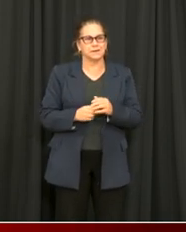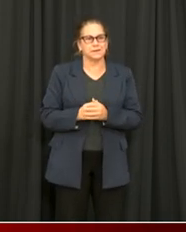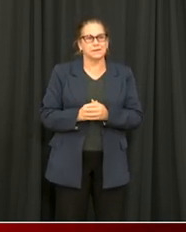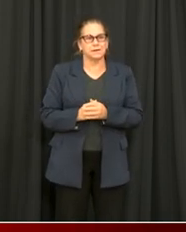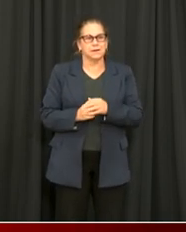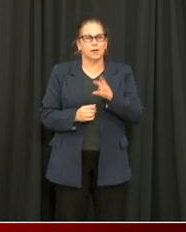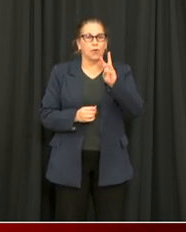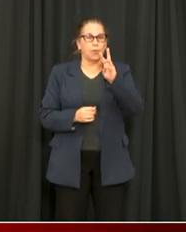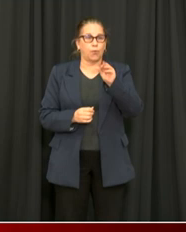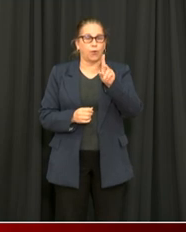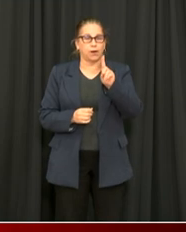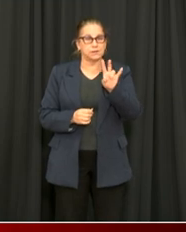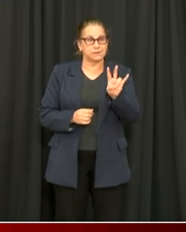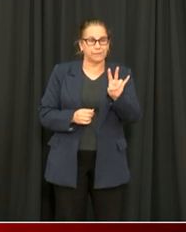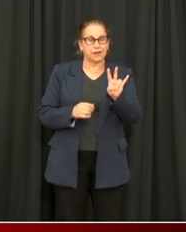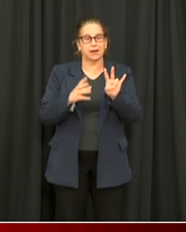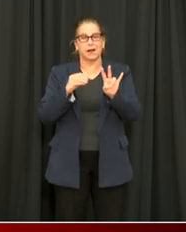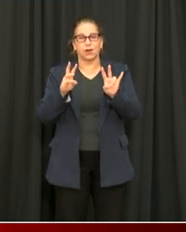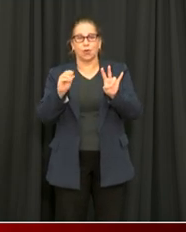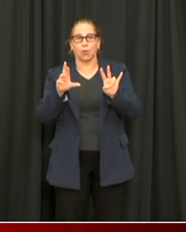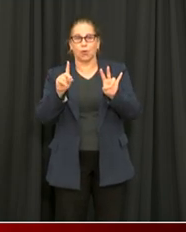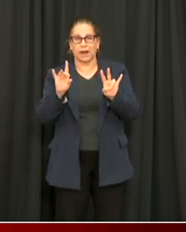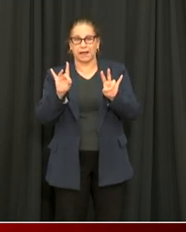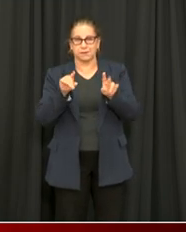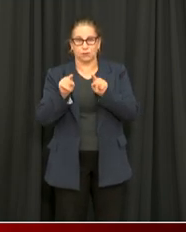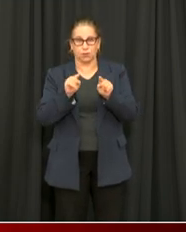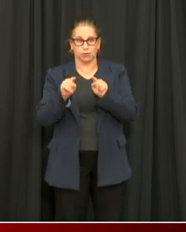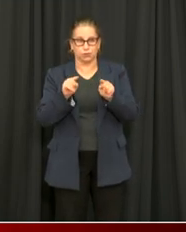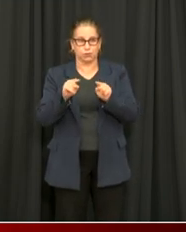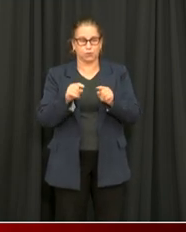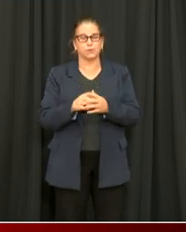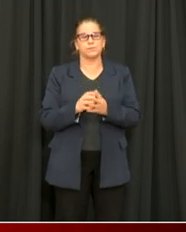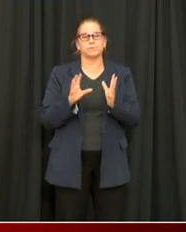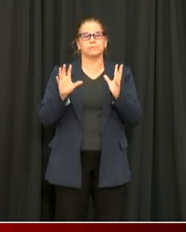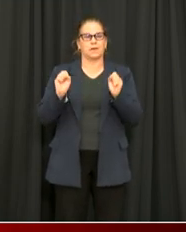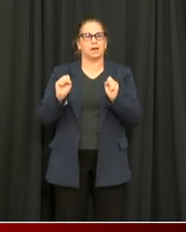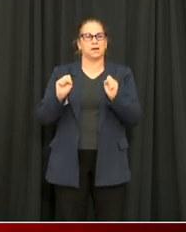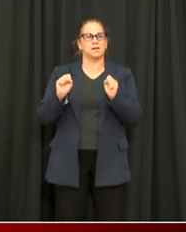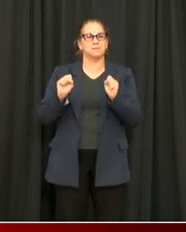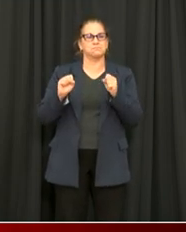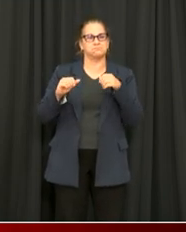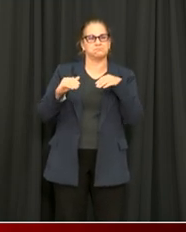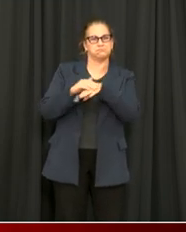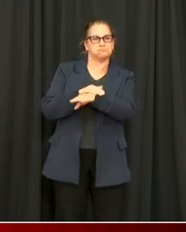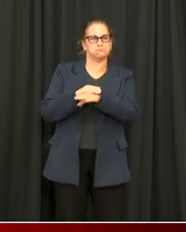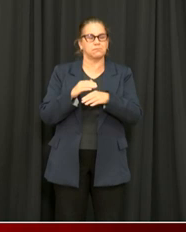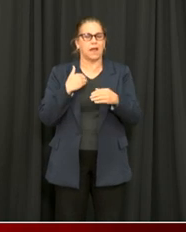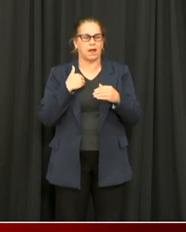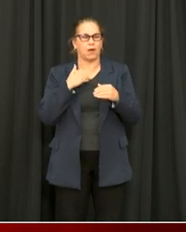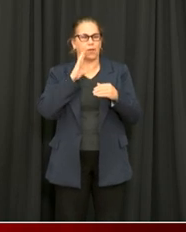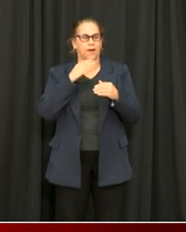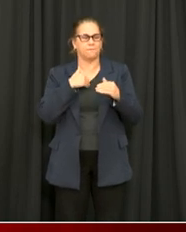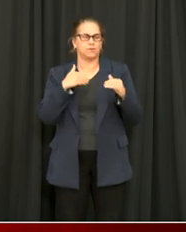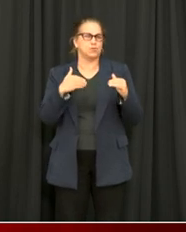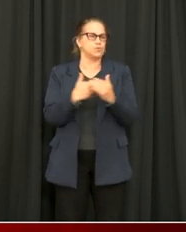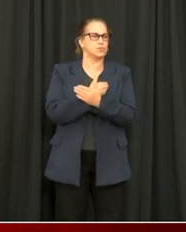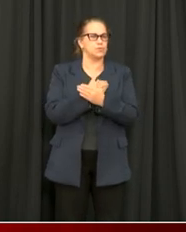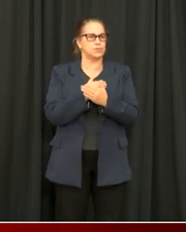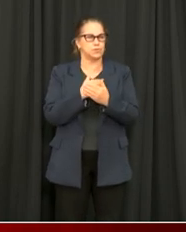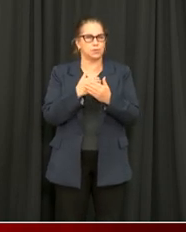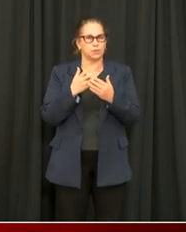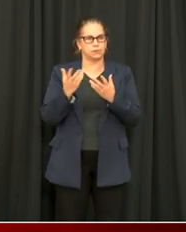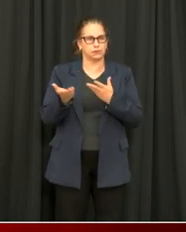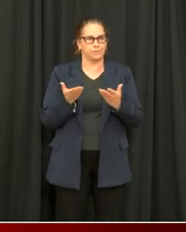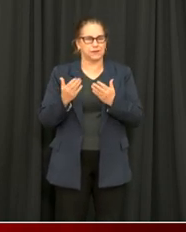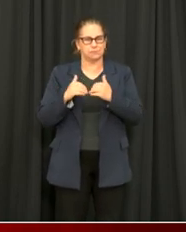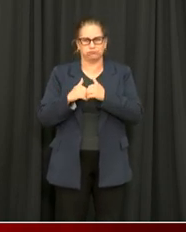precede the construction of the inpatient tower and the ambulatory center. We would expect those urgent care facilities to be